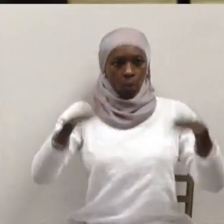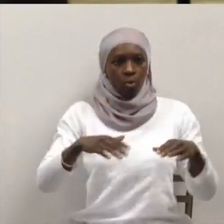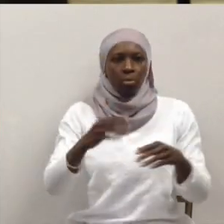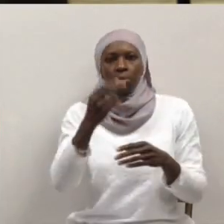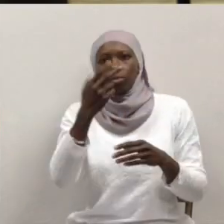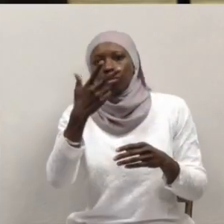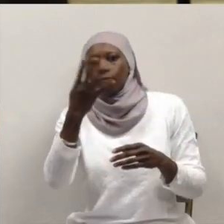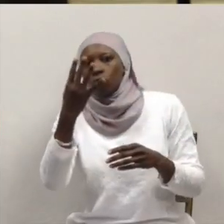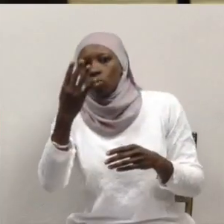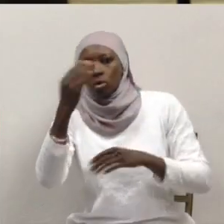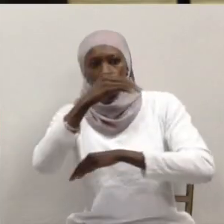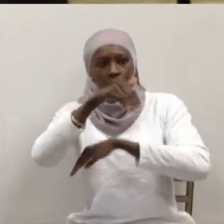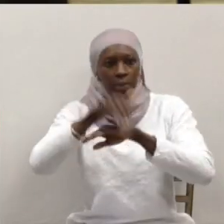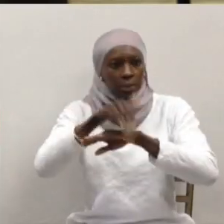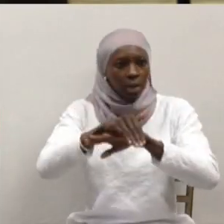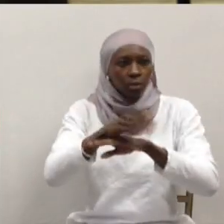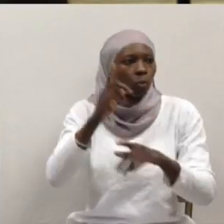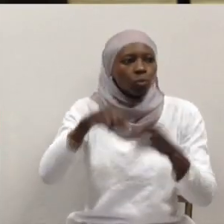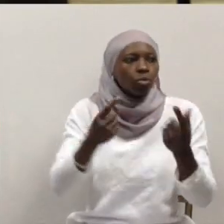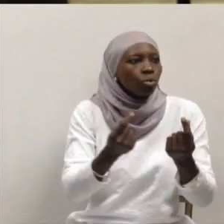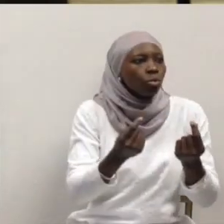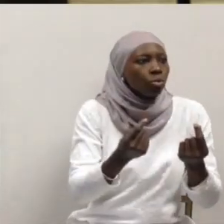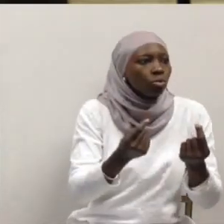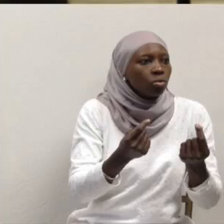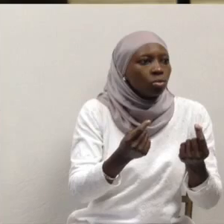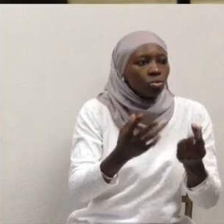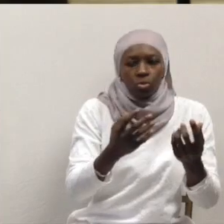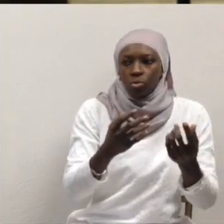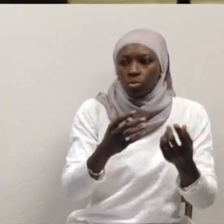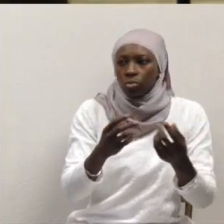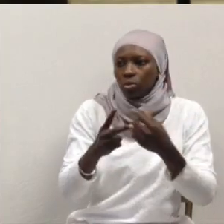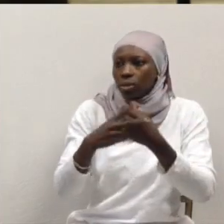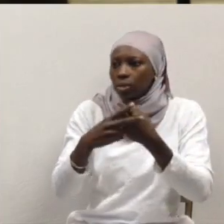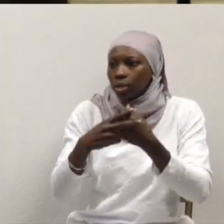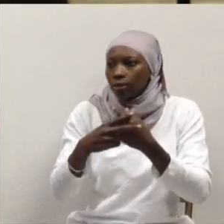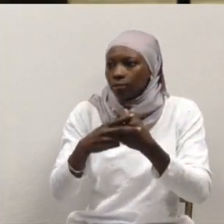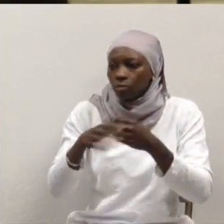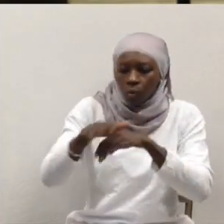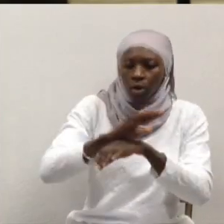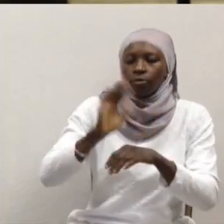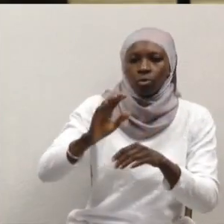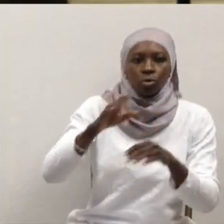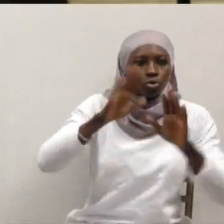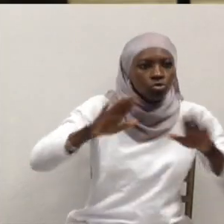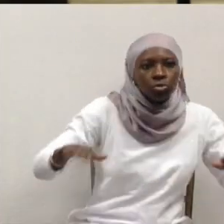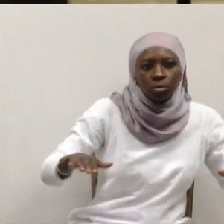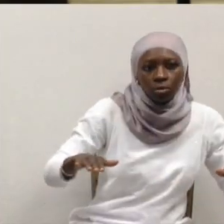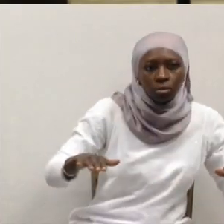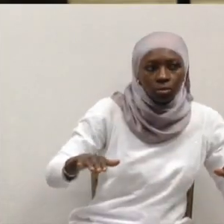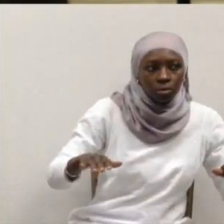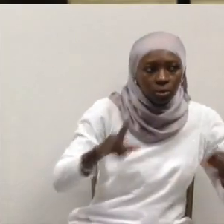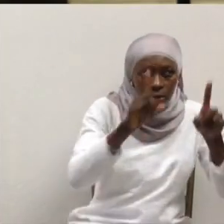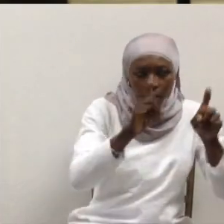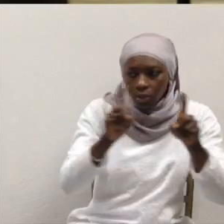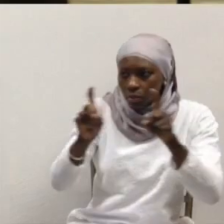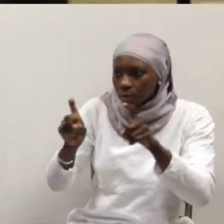would you do to cover your children? Just imagine it. And ask yourself, does it move your conscience?